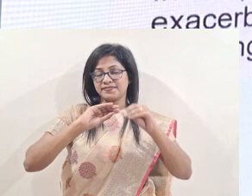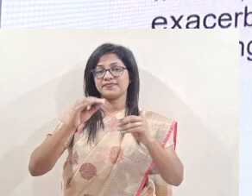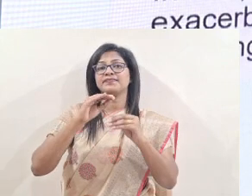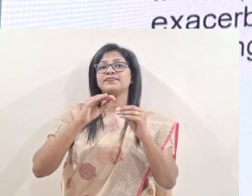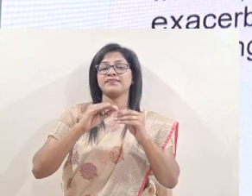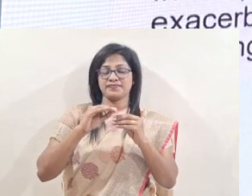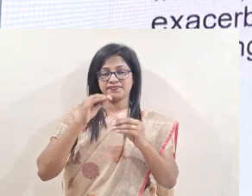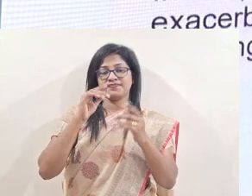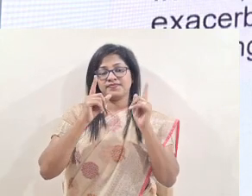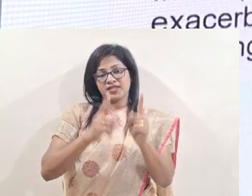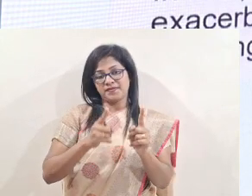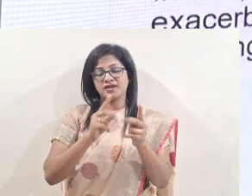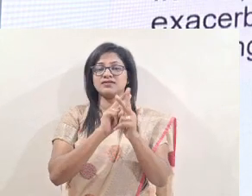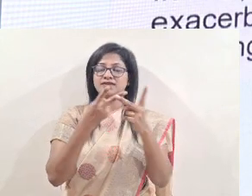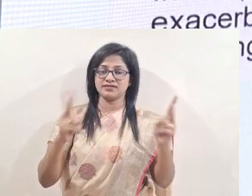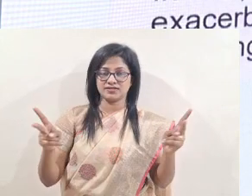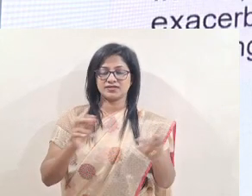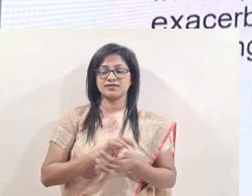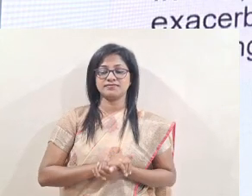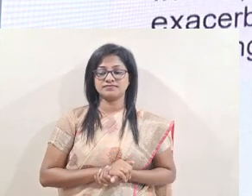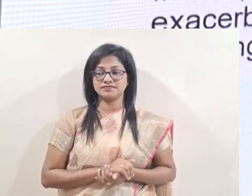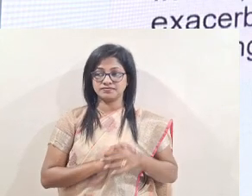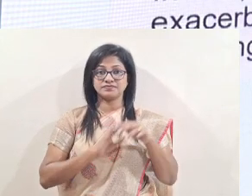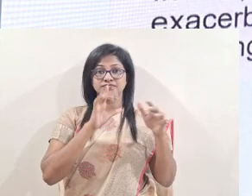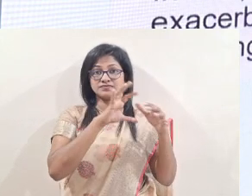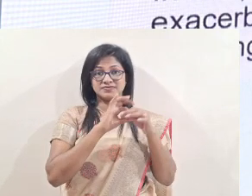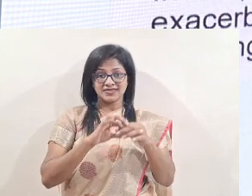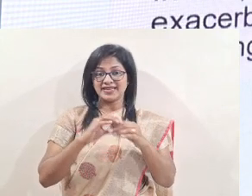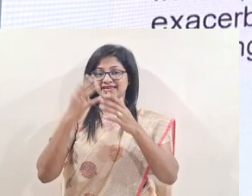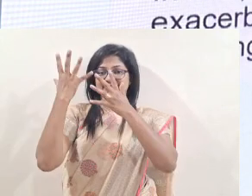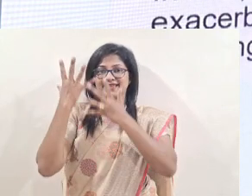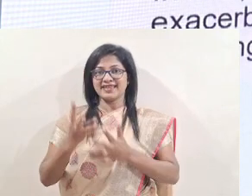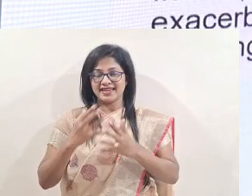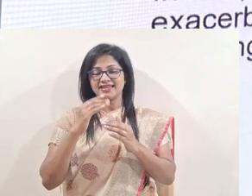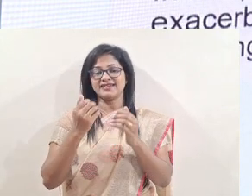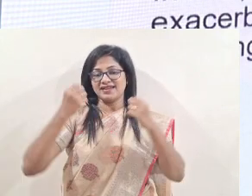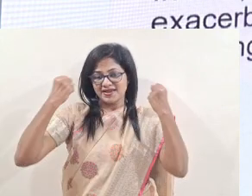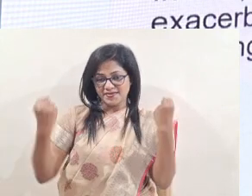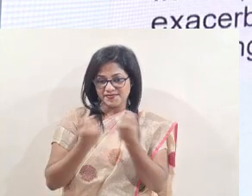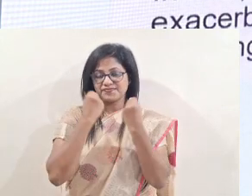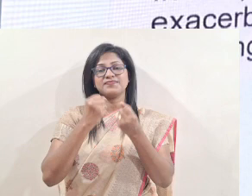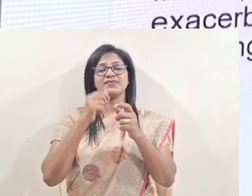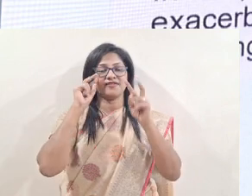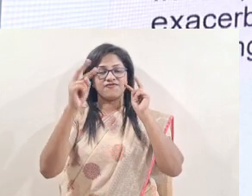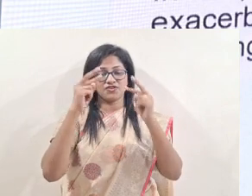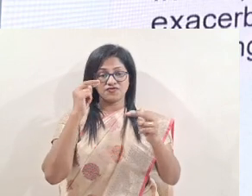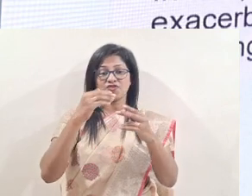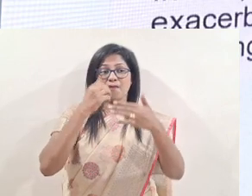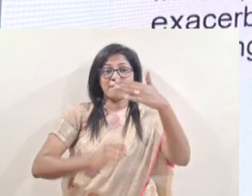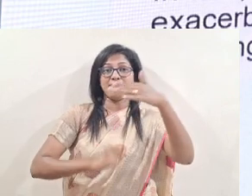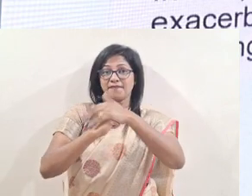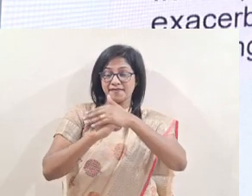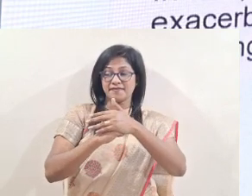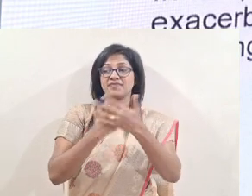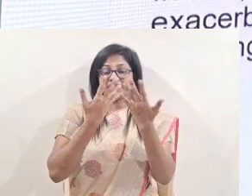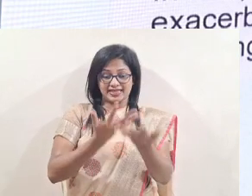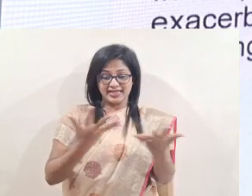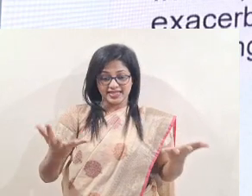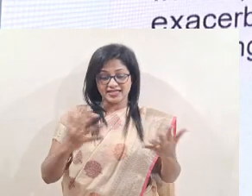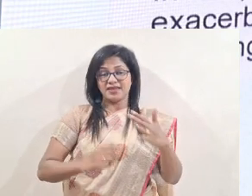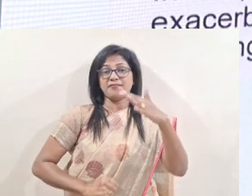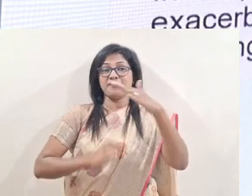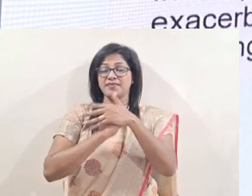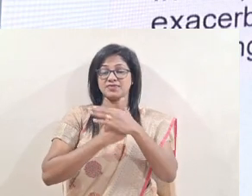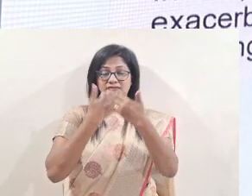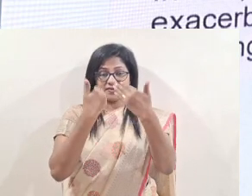we start looking from the carrying capacity perspective by understanding what is the maximum capacity of the existing resources, be it